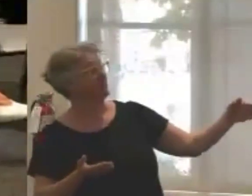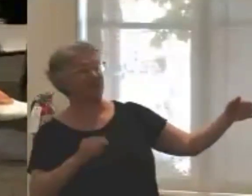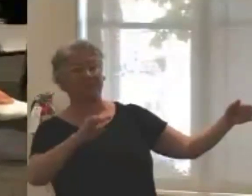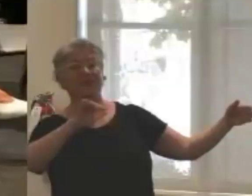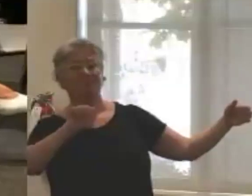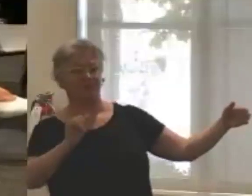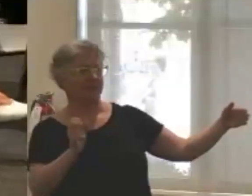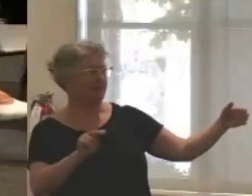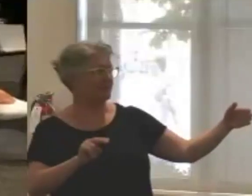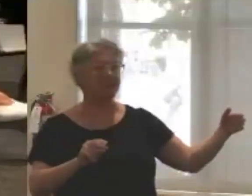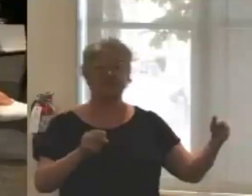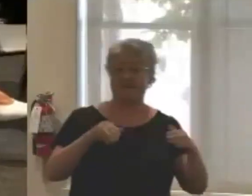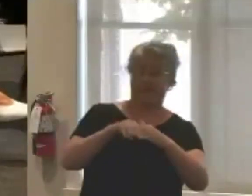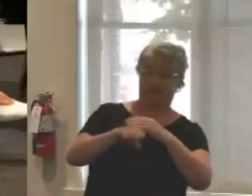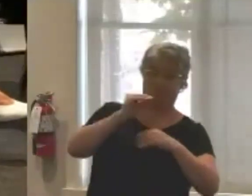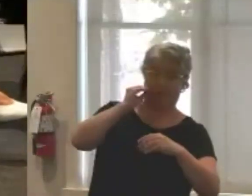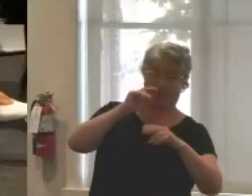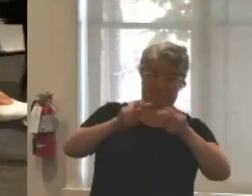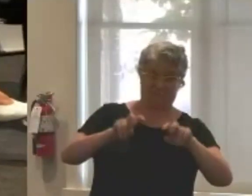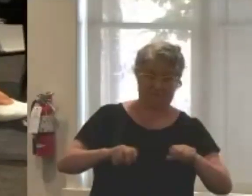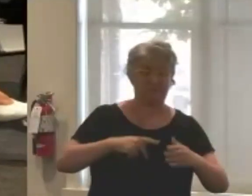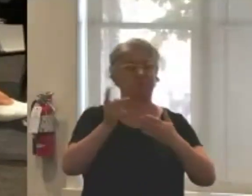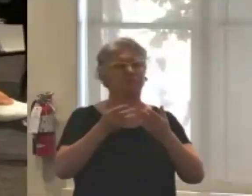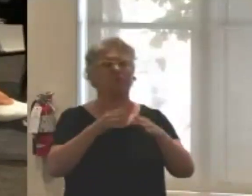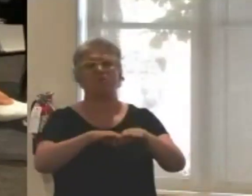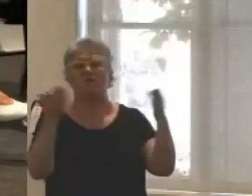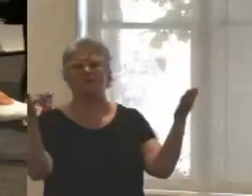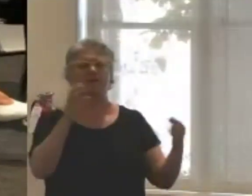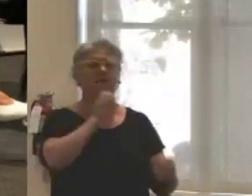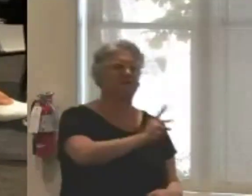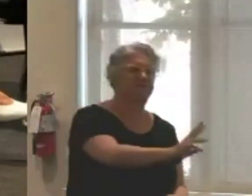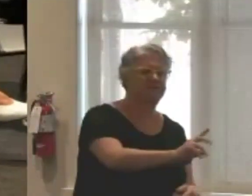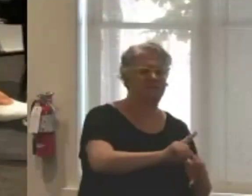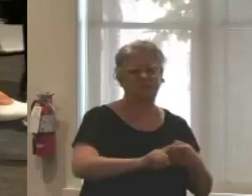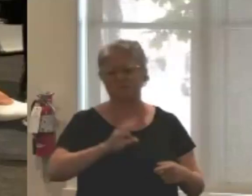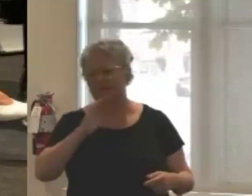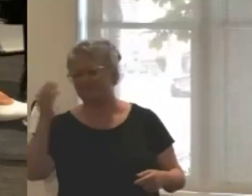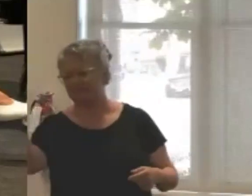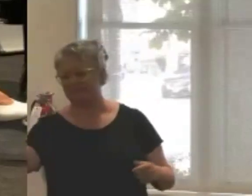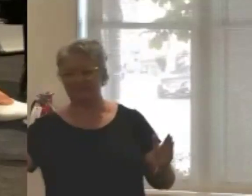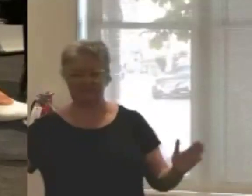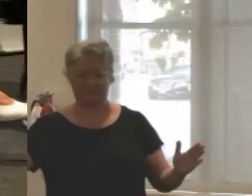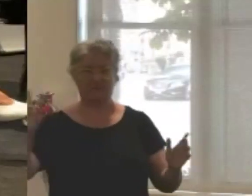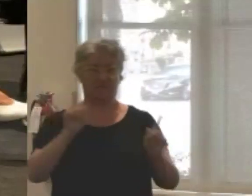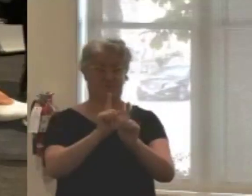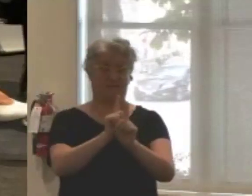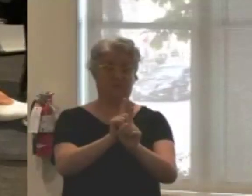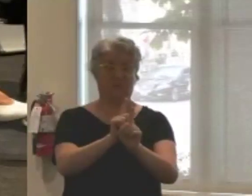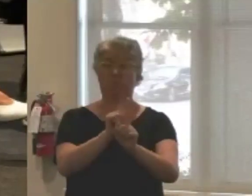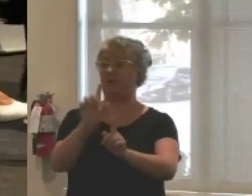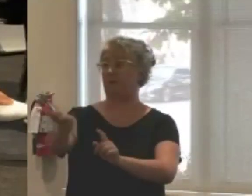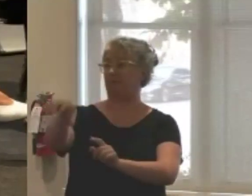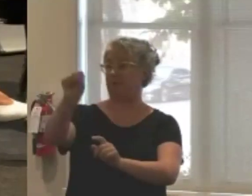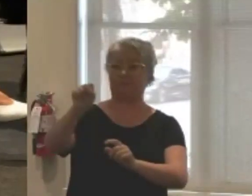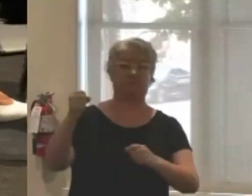your question for the in-home assessment, as I mentioned, our programs are open to children ages 6 to 15. And because there's a mentor who will be picking them up and